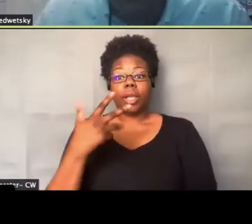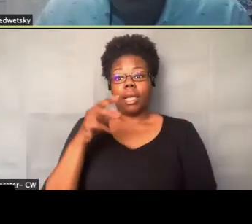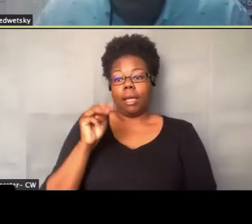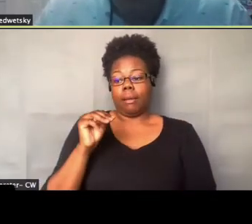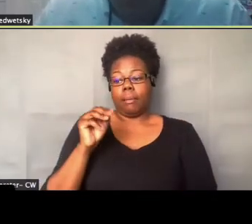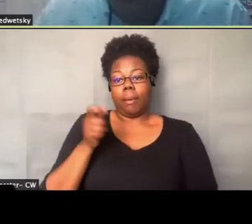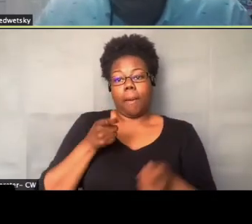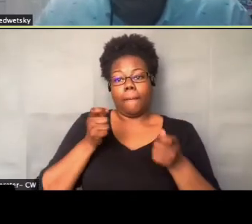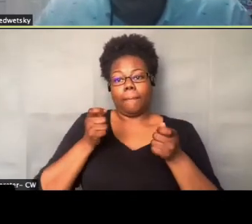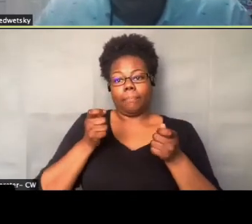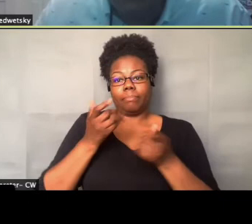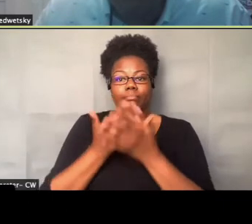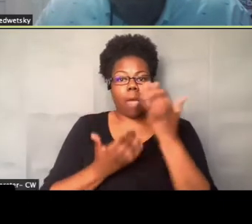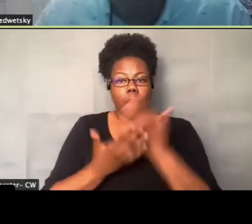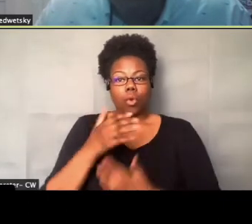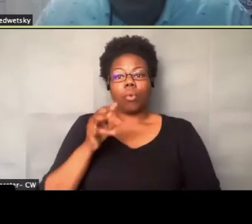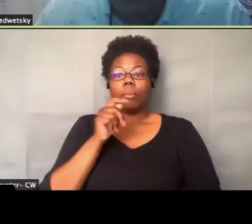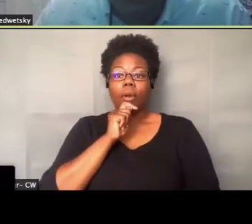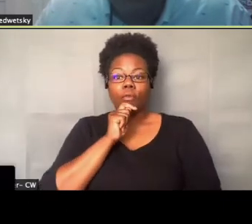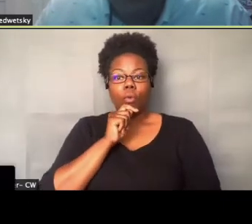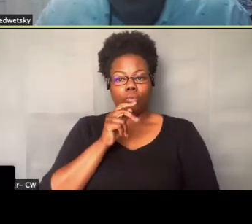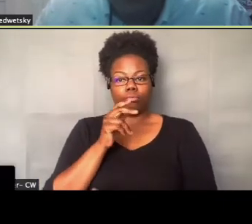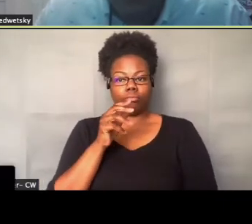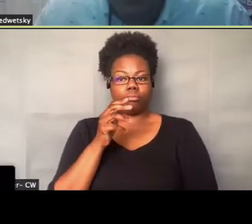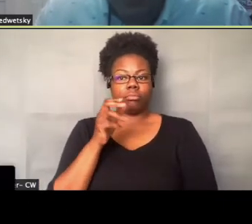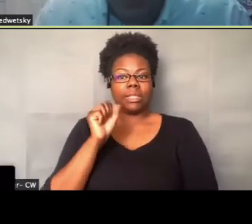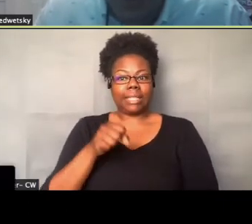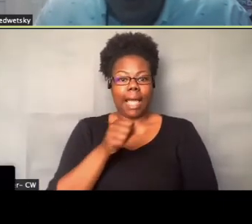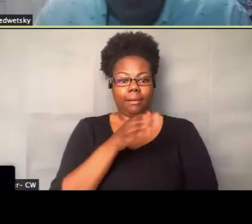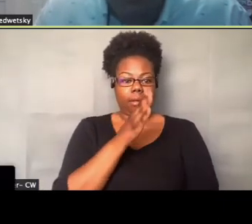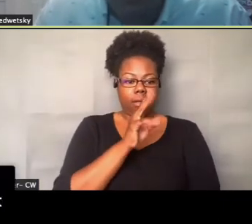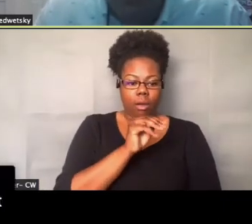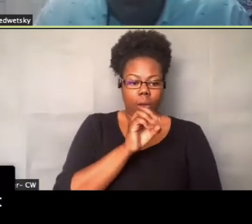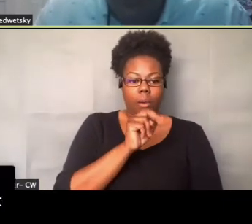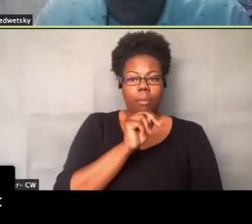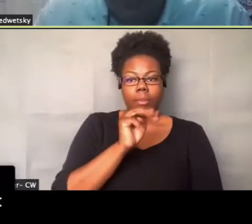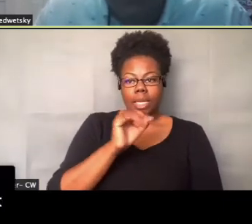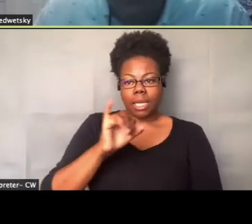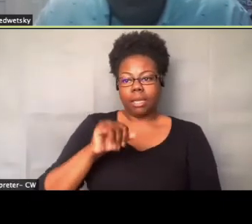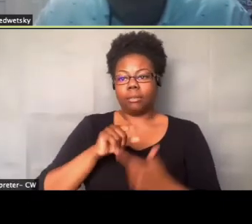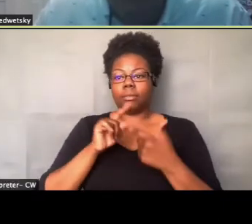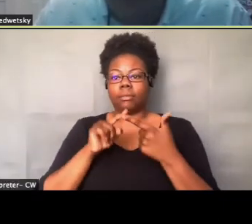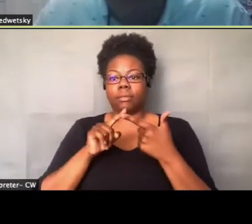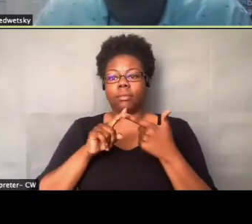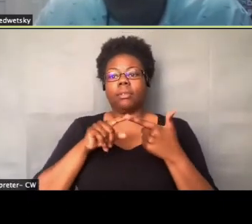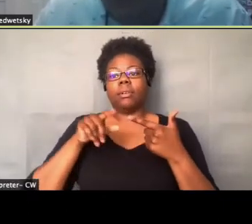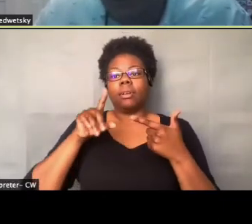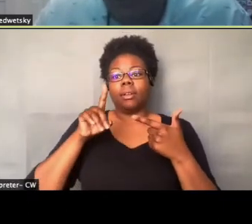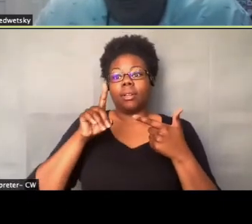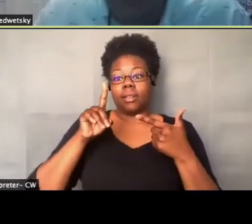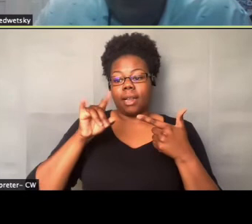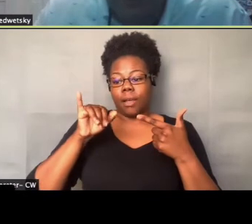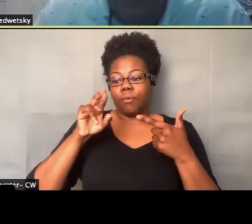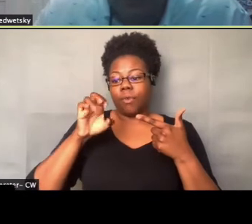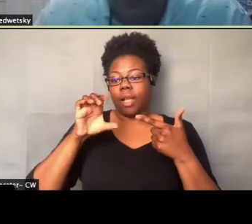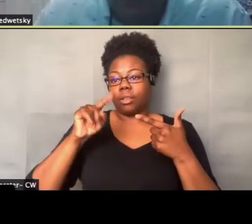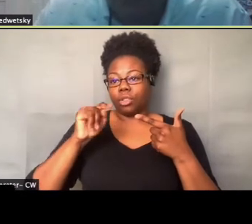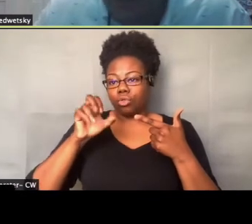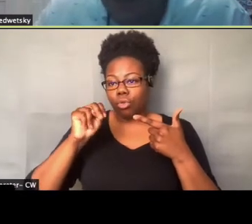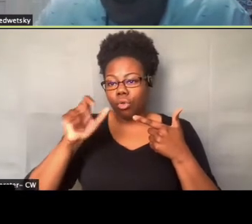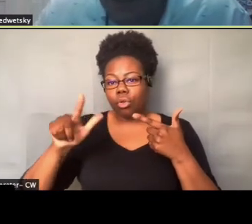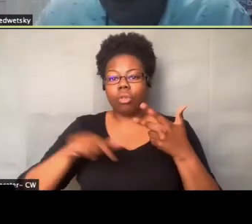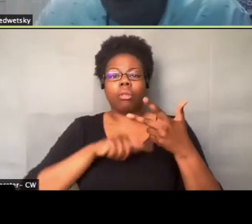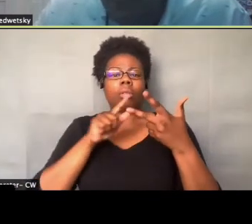or auto zoom, the most beam-like. And it also has the adaptive mic feature that we talked about in the last